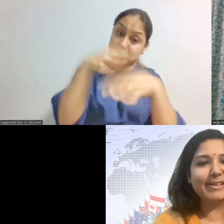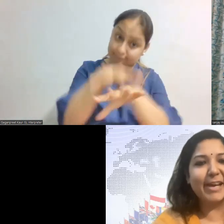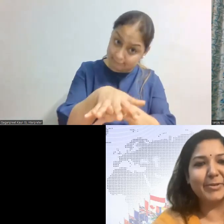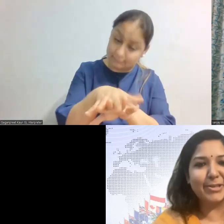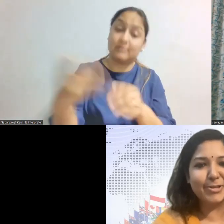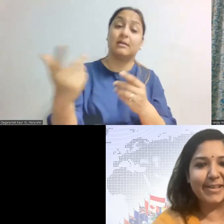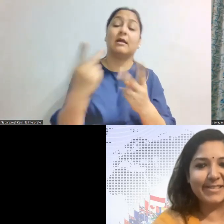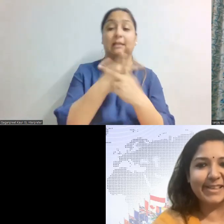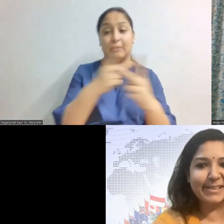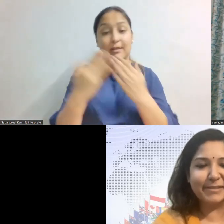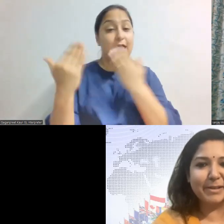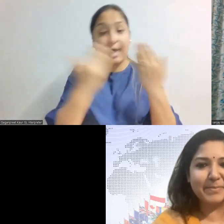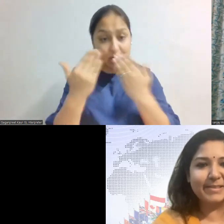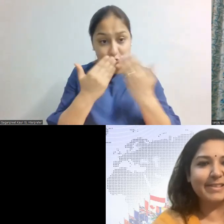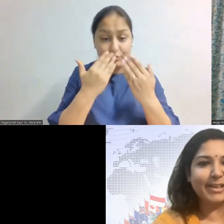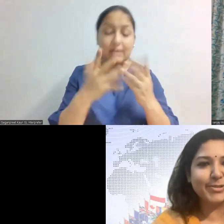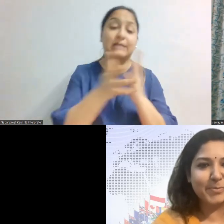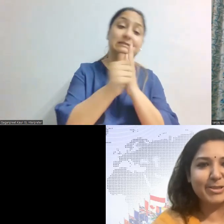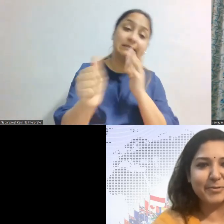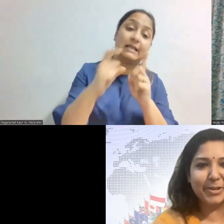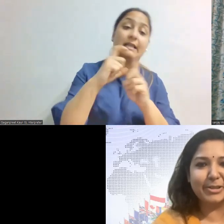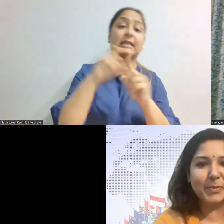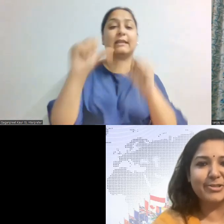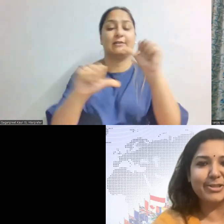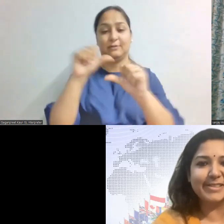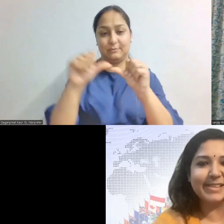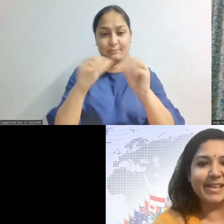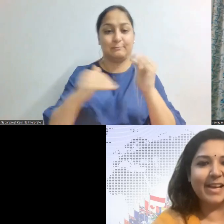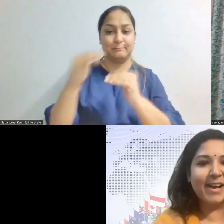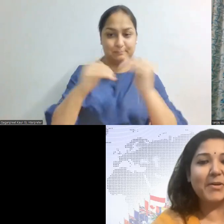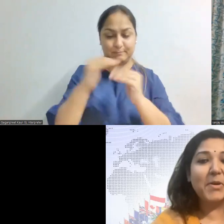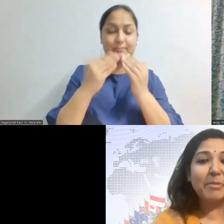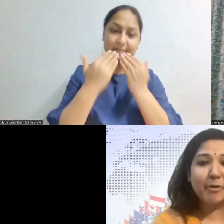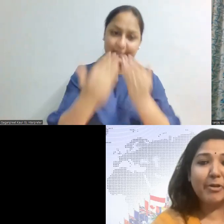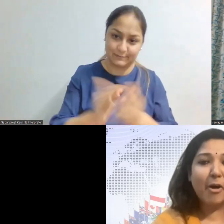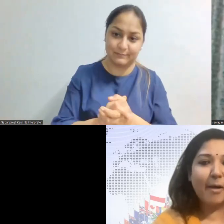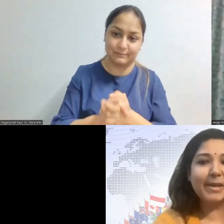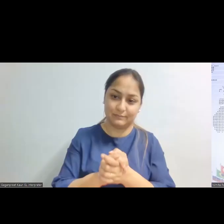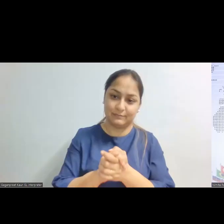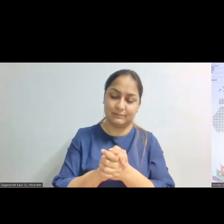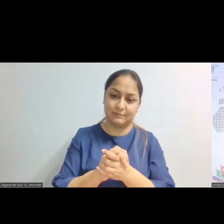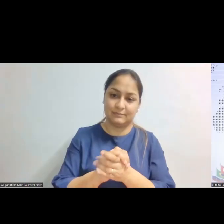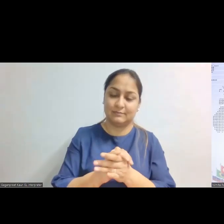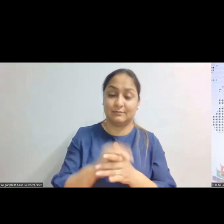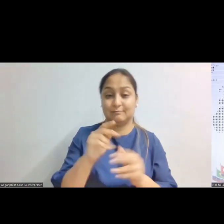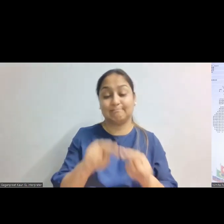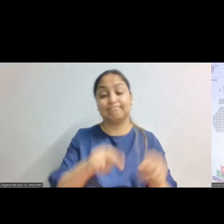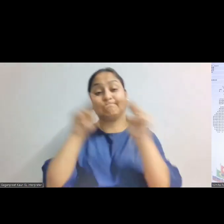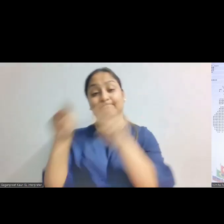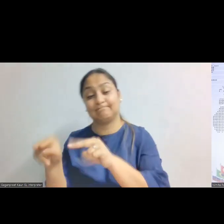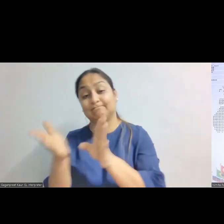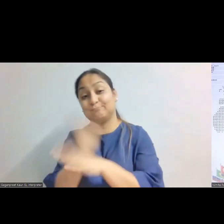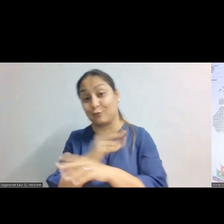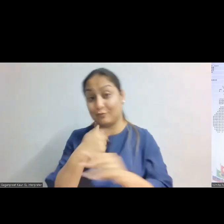inclusion in education and skill development. Thank you so much for your interventions. Before hopping into the next session,